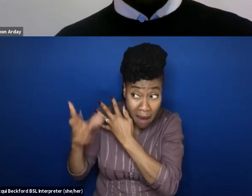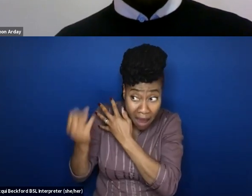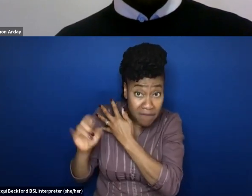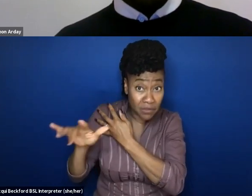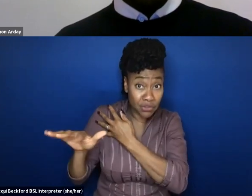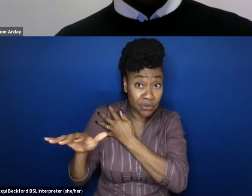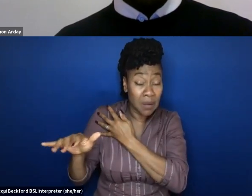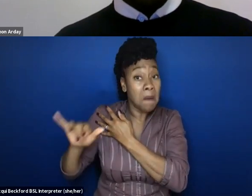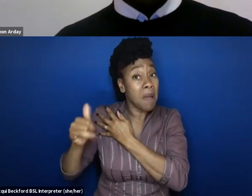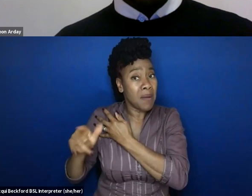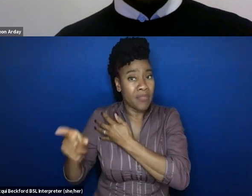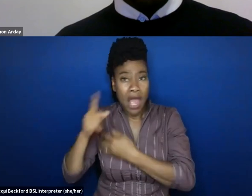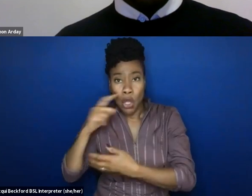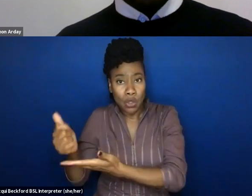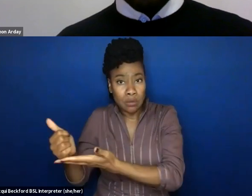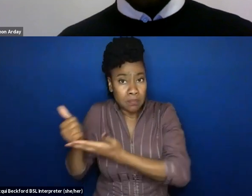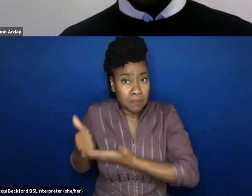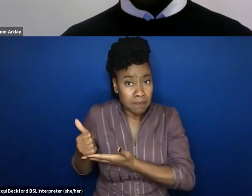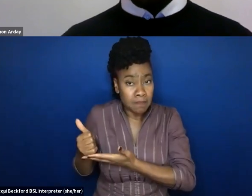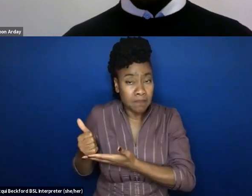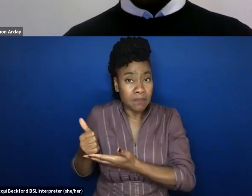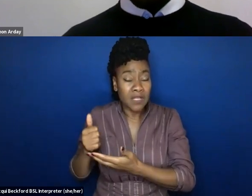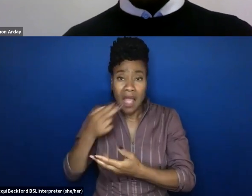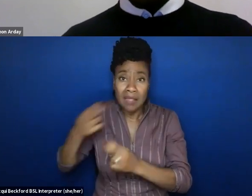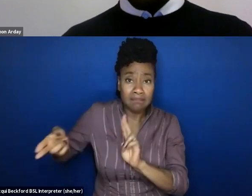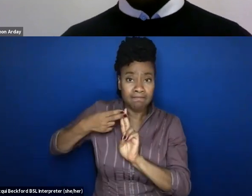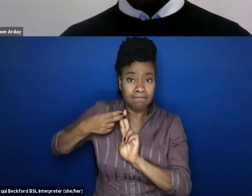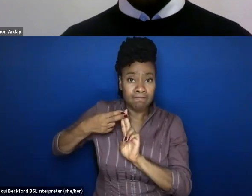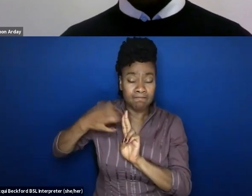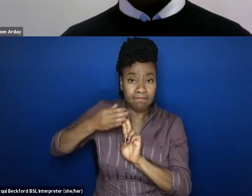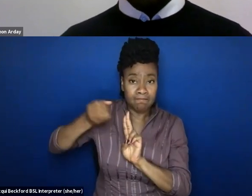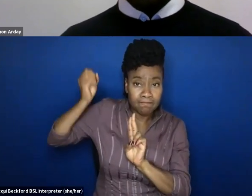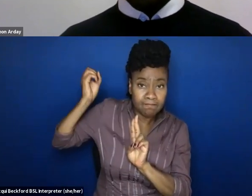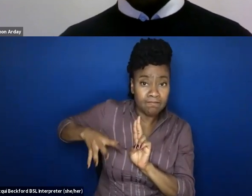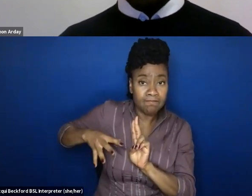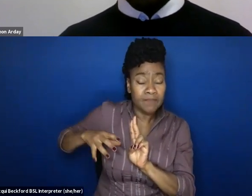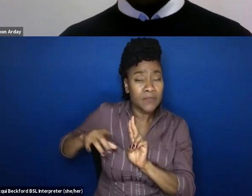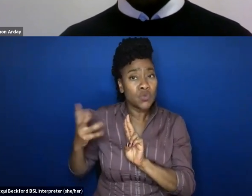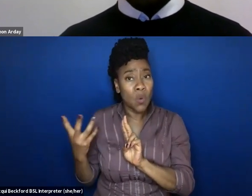to assist, to break down those cultural